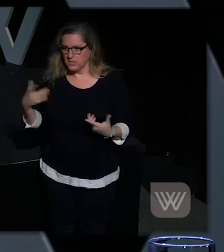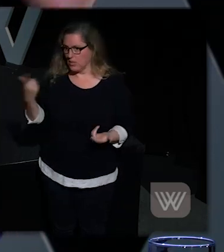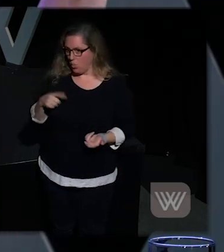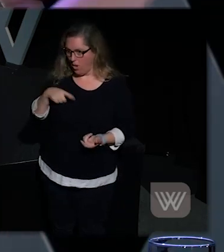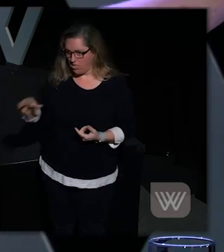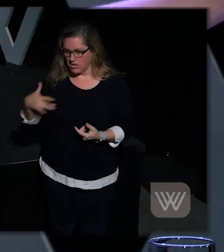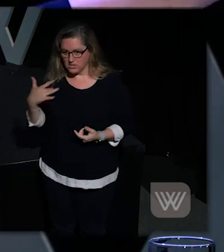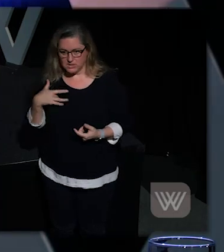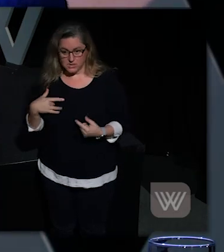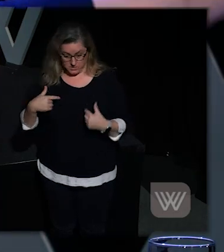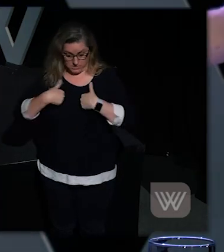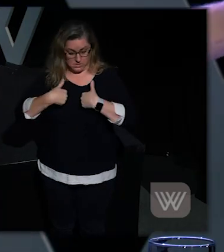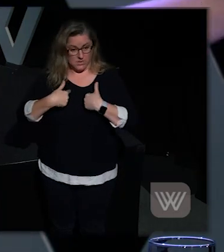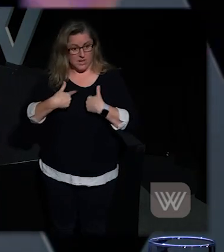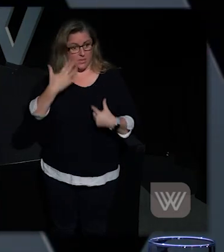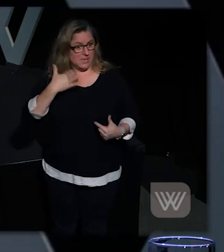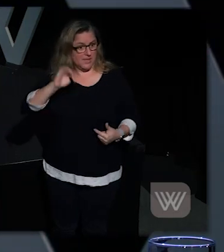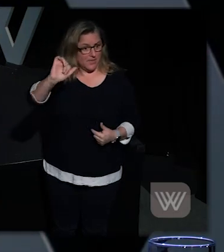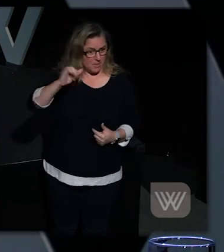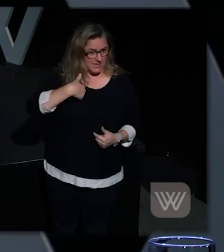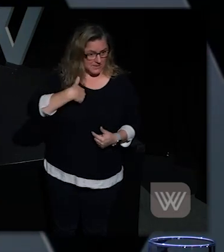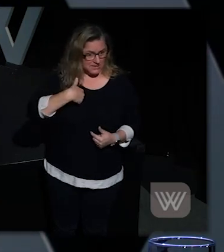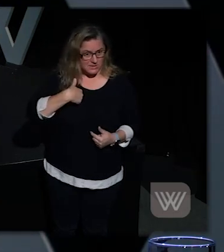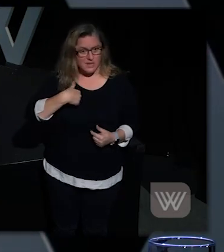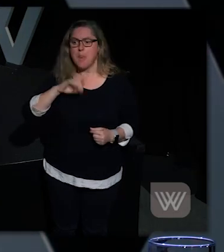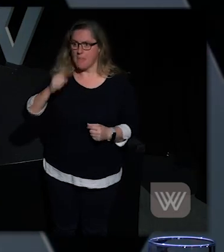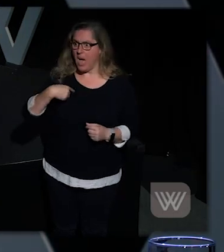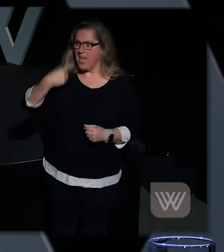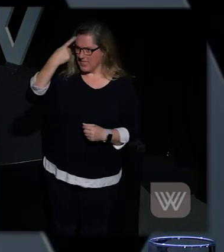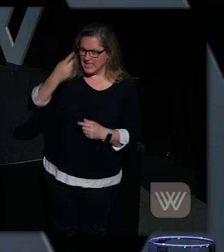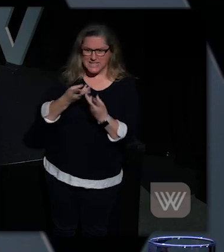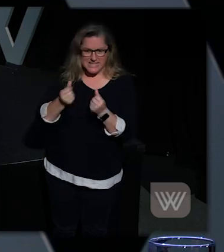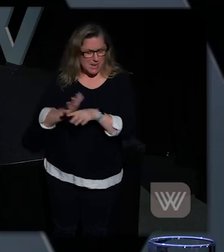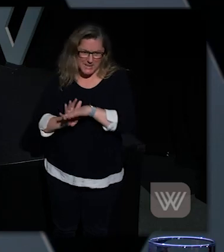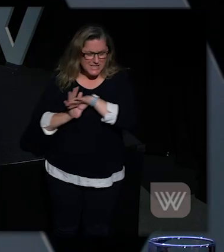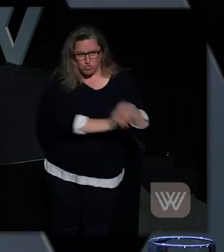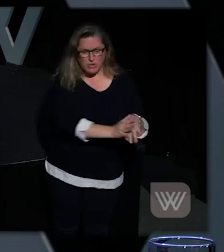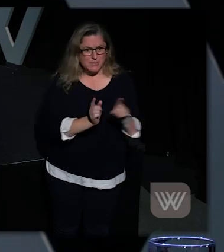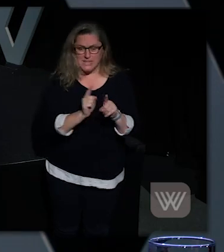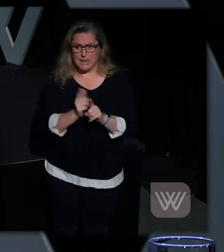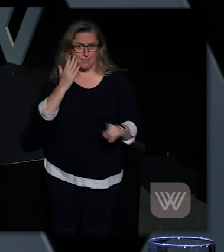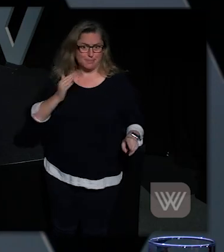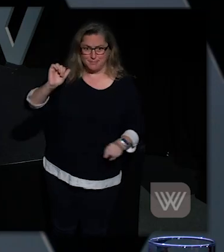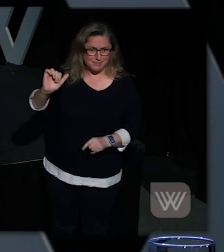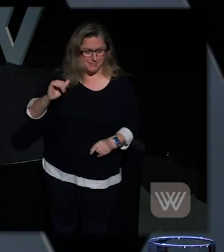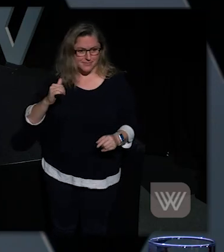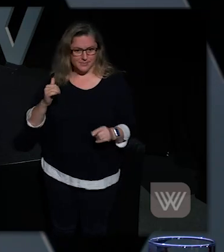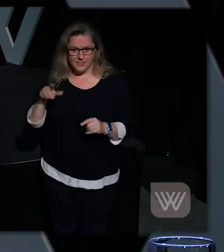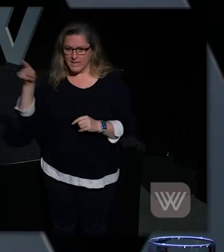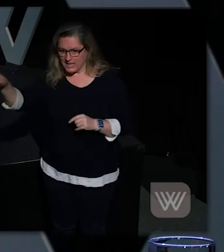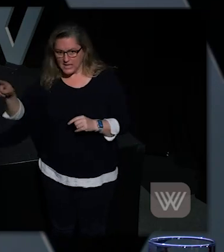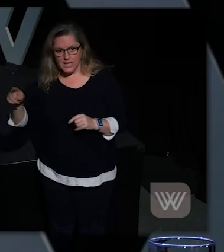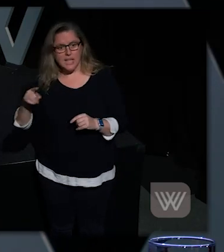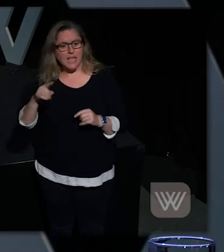are some extreme feminist behaviours that I think do marginalise some of these guys more. Like, Meep Sheep said to me at one point,